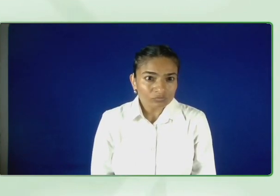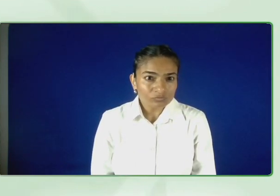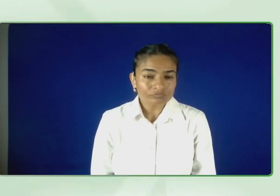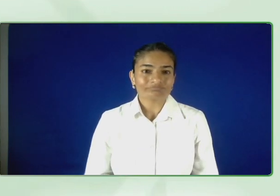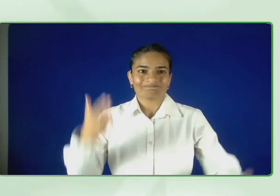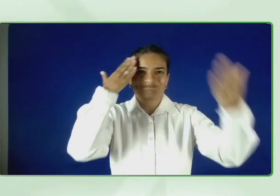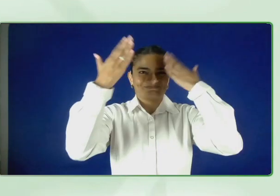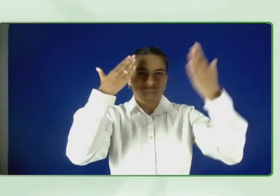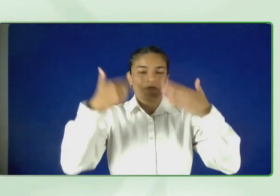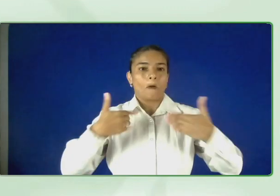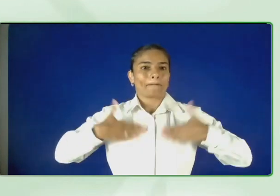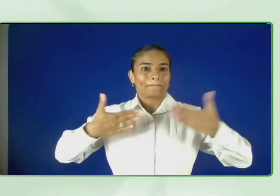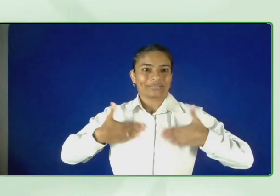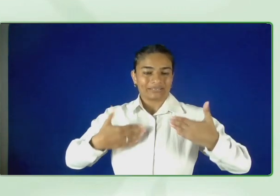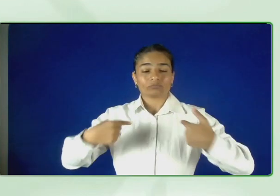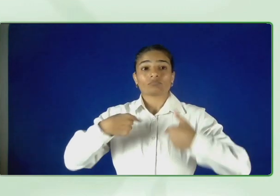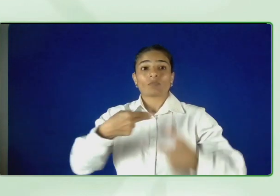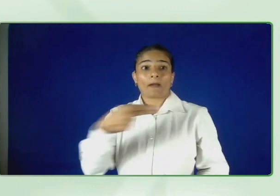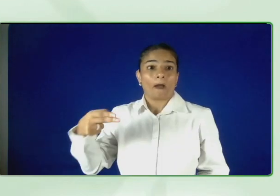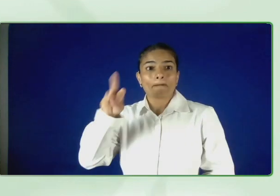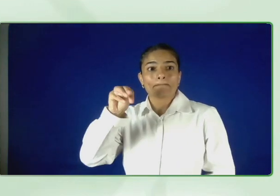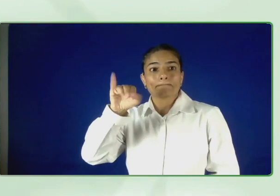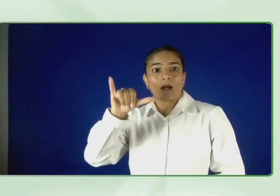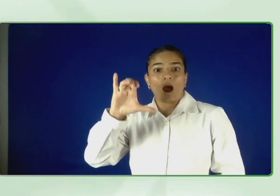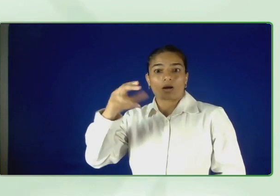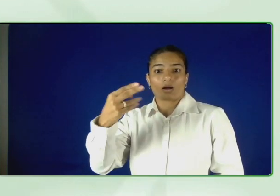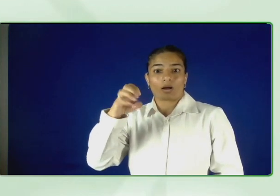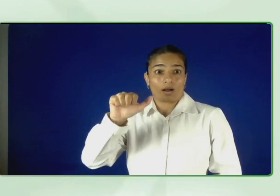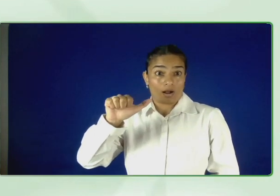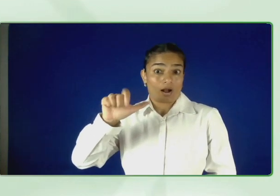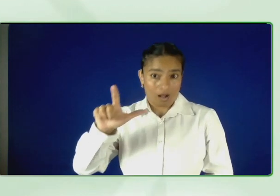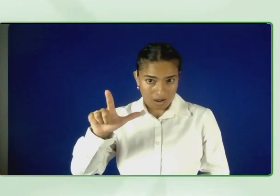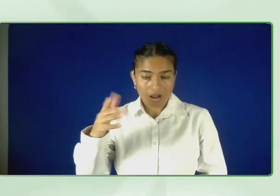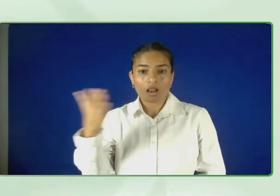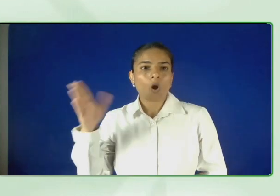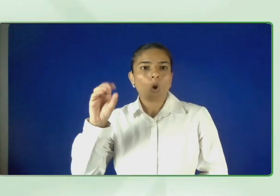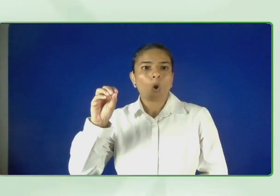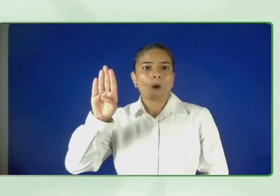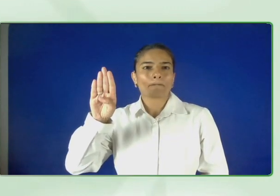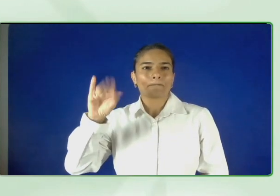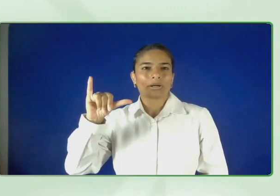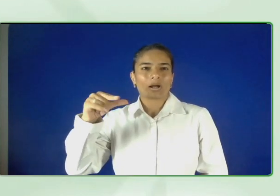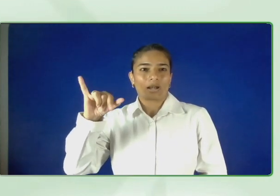of the Deafcom, the provider of the platform for video relay service and video remote interpretation.